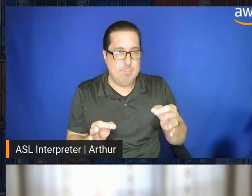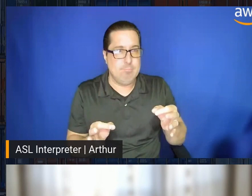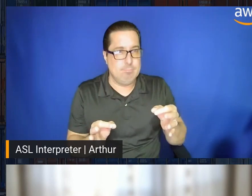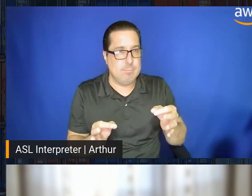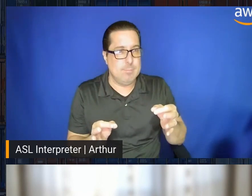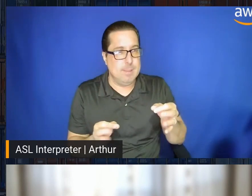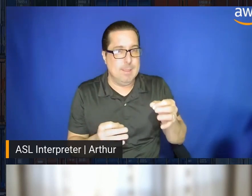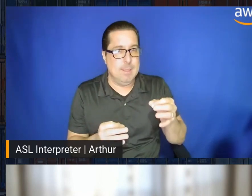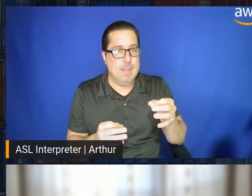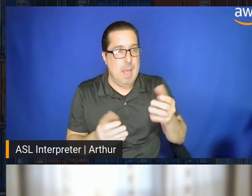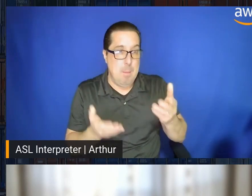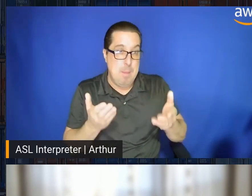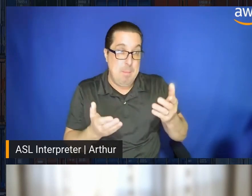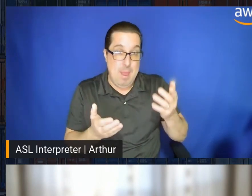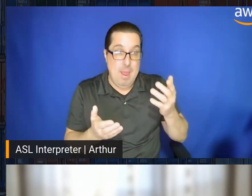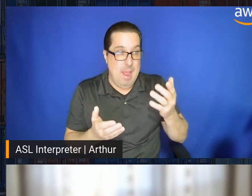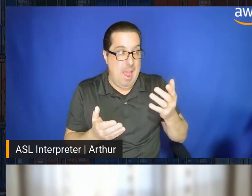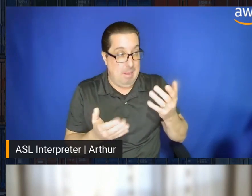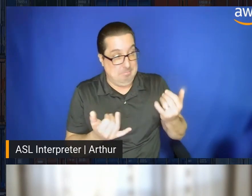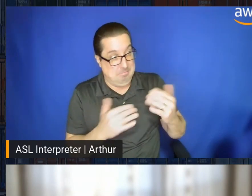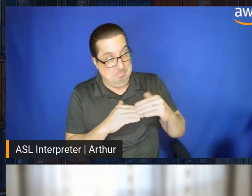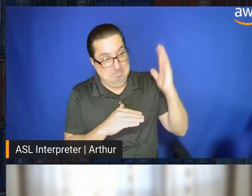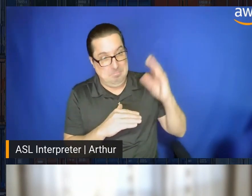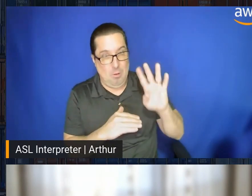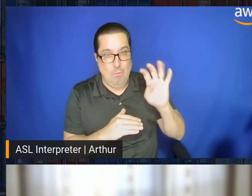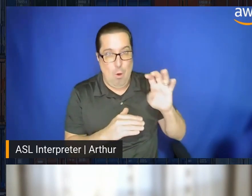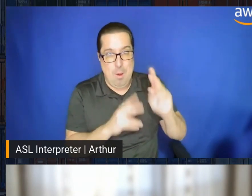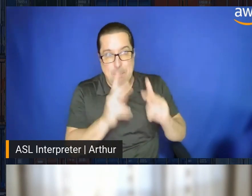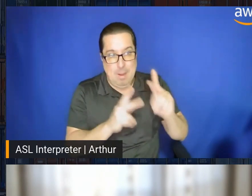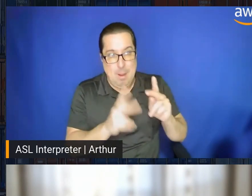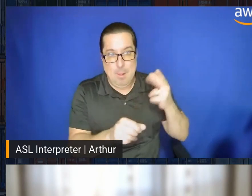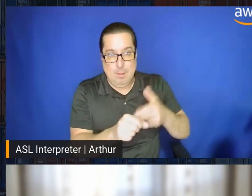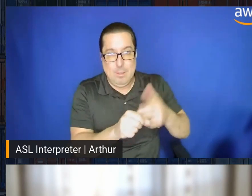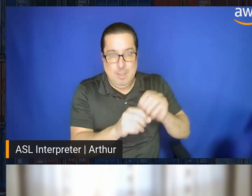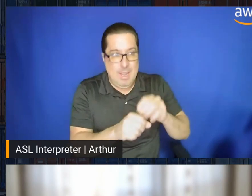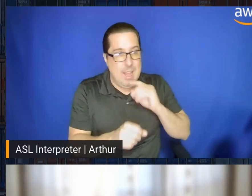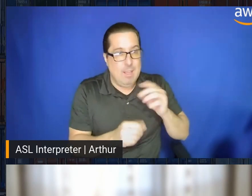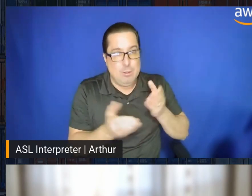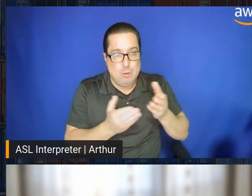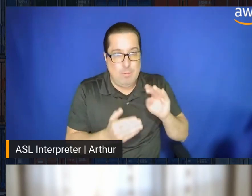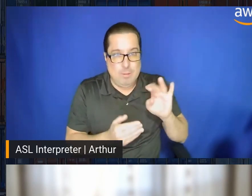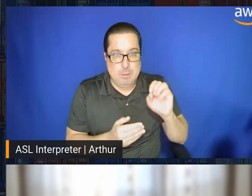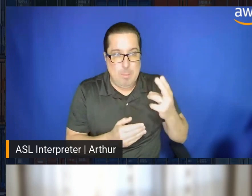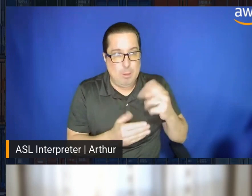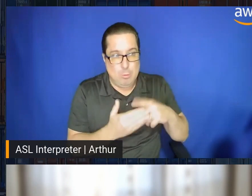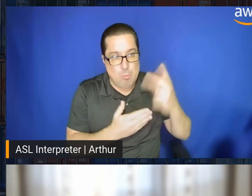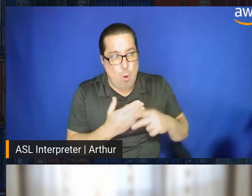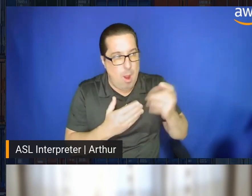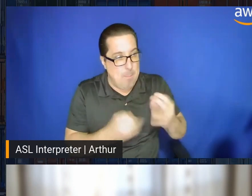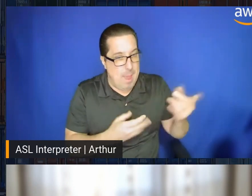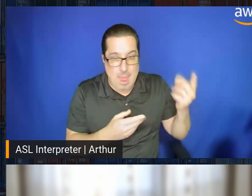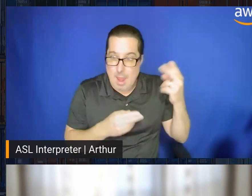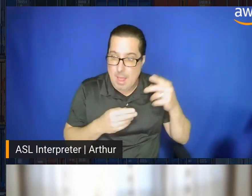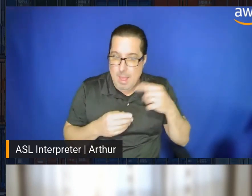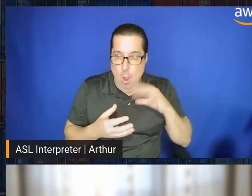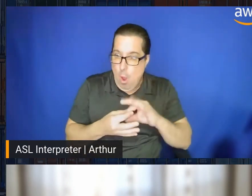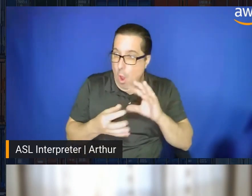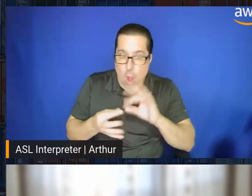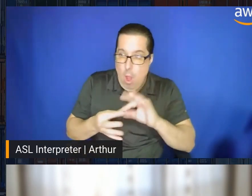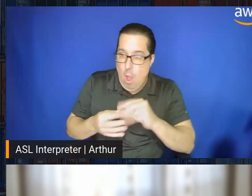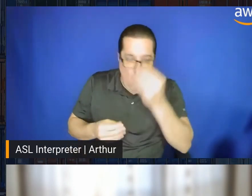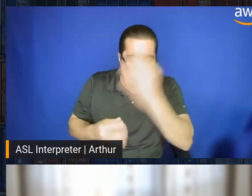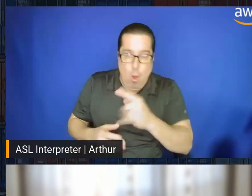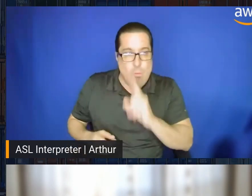nearly 400 people who signed up to the Cilium Service Mesh beta program and have been telling us how they've been getting on with that.